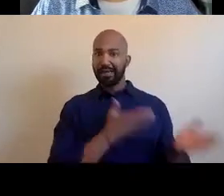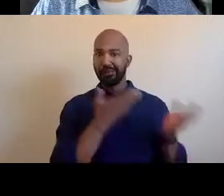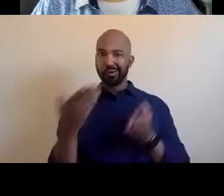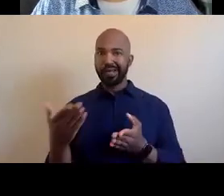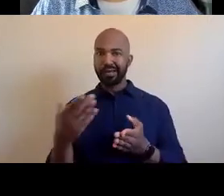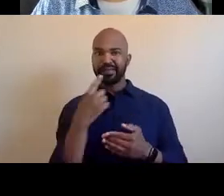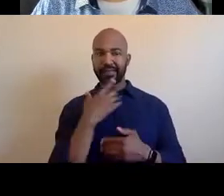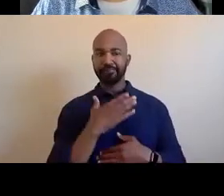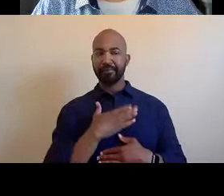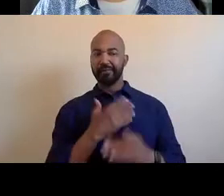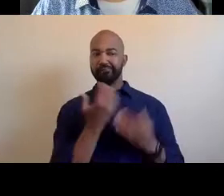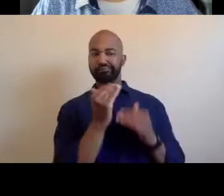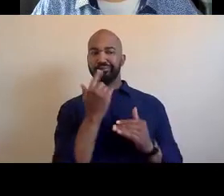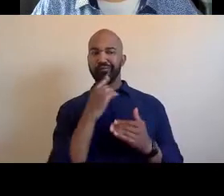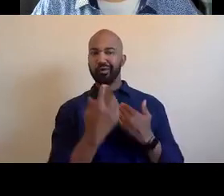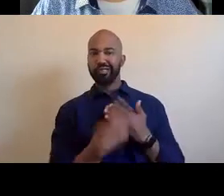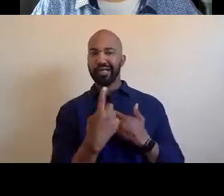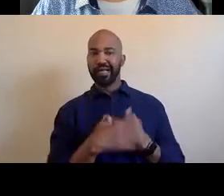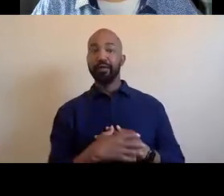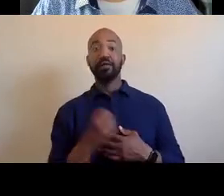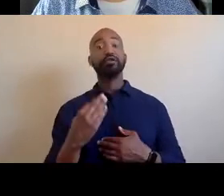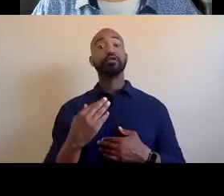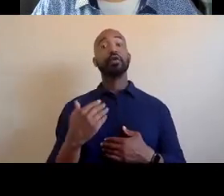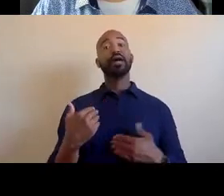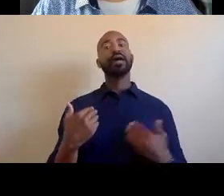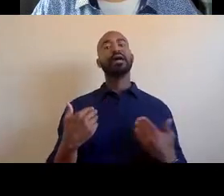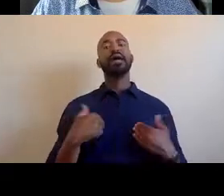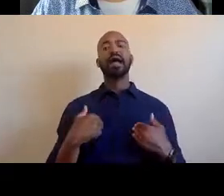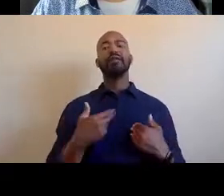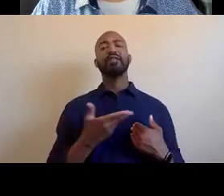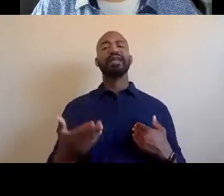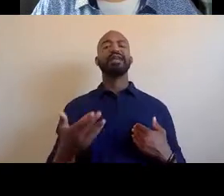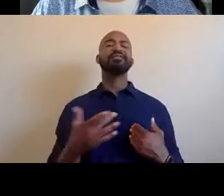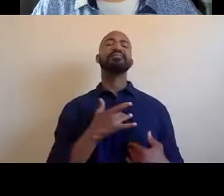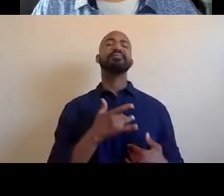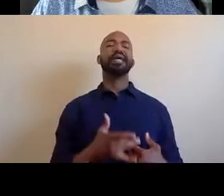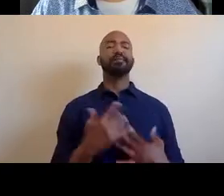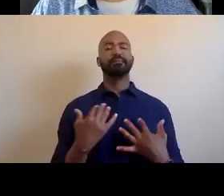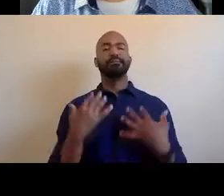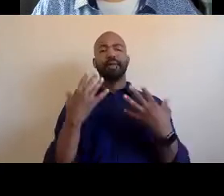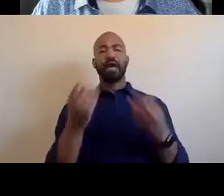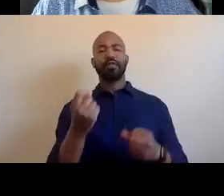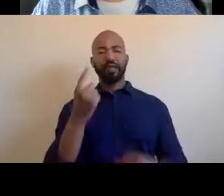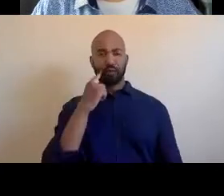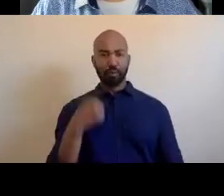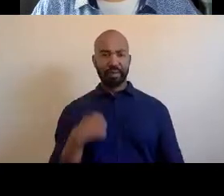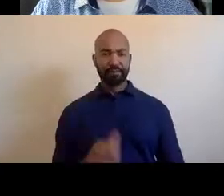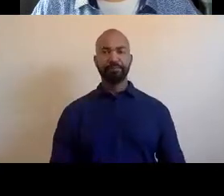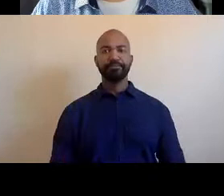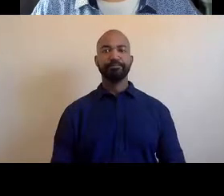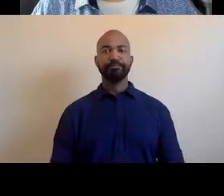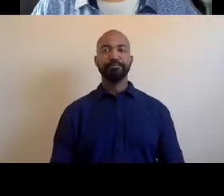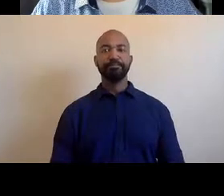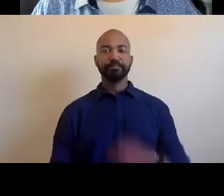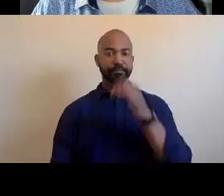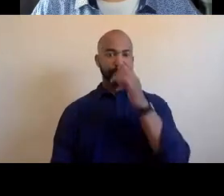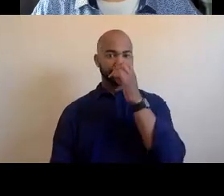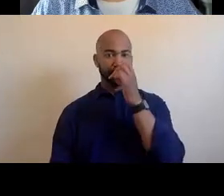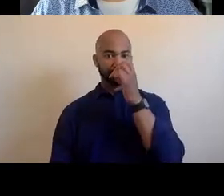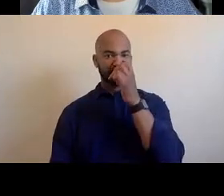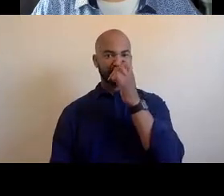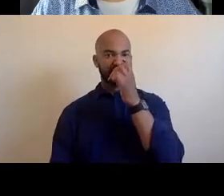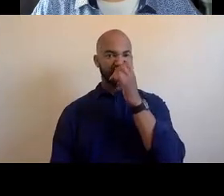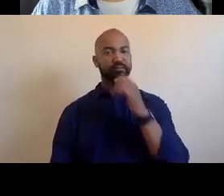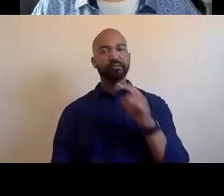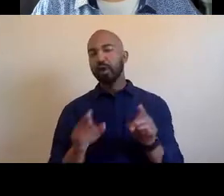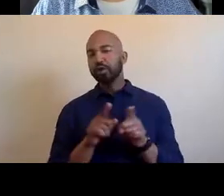to prepare things that I know are pretty healthy for myself. Also, I do bring, a little